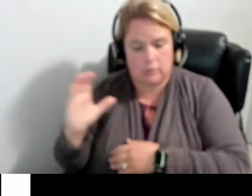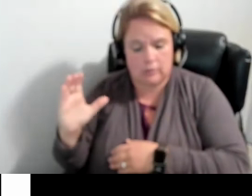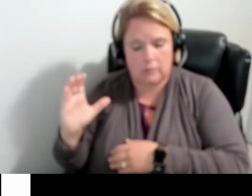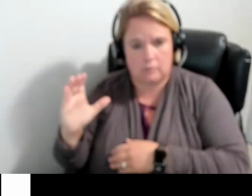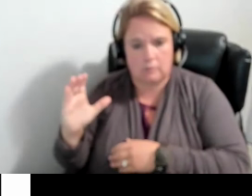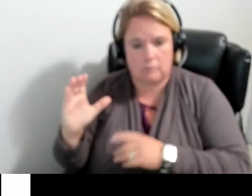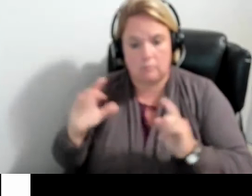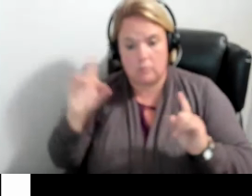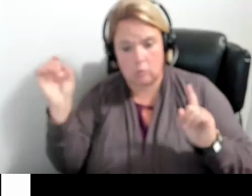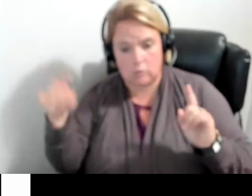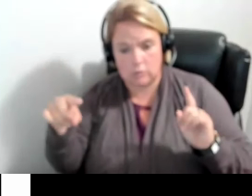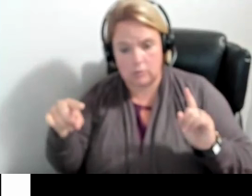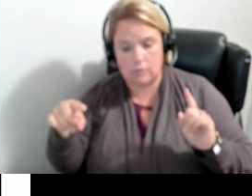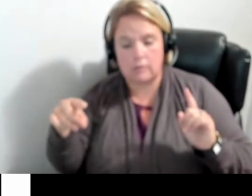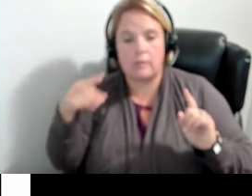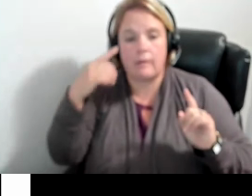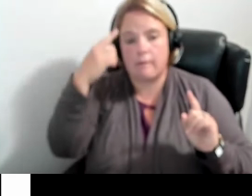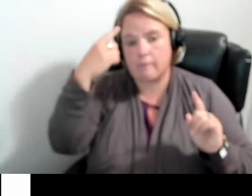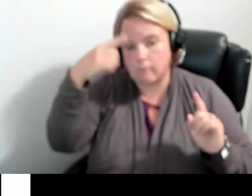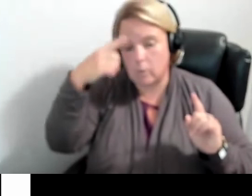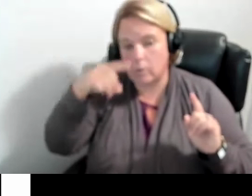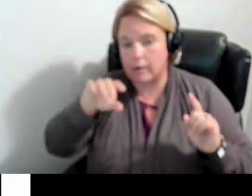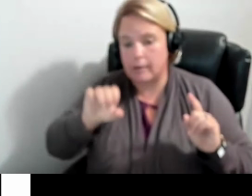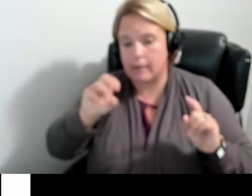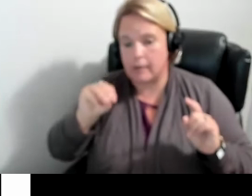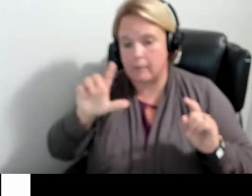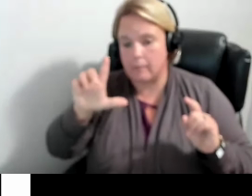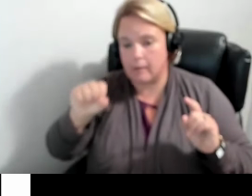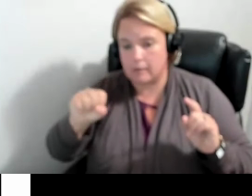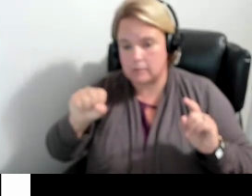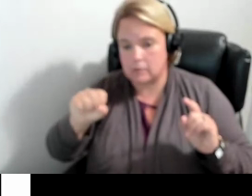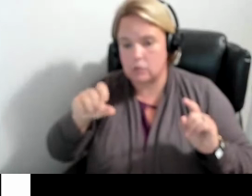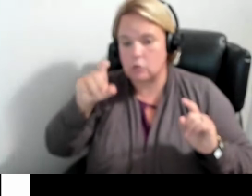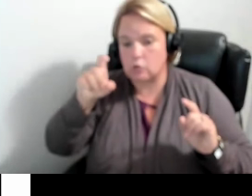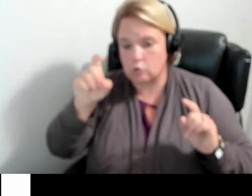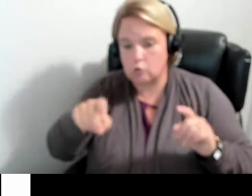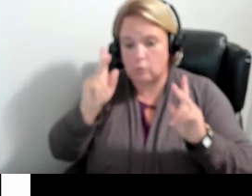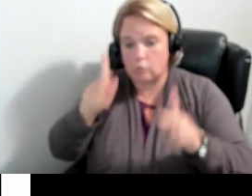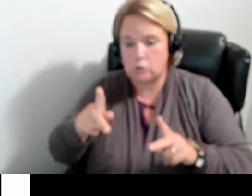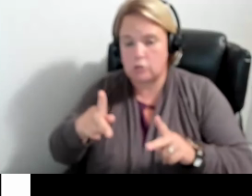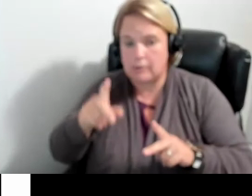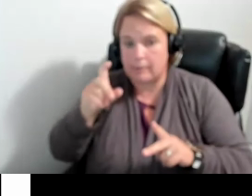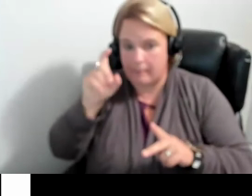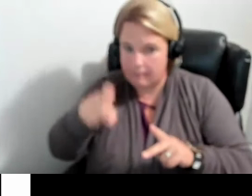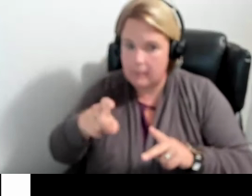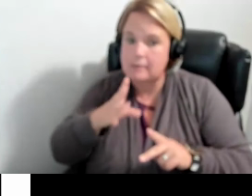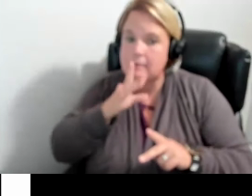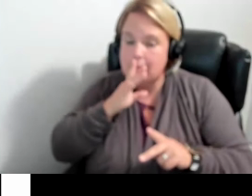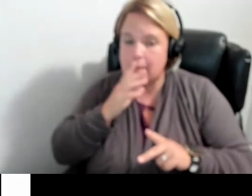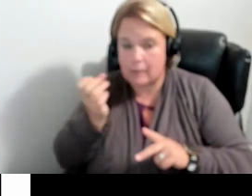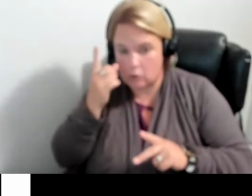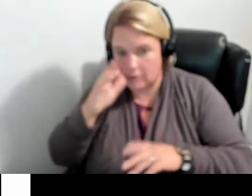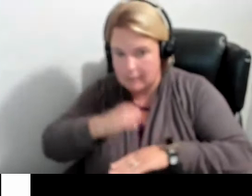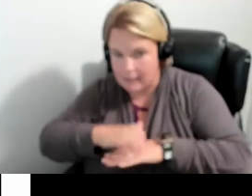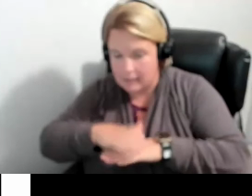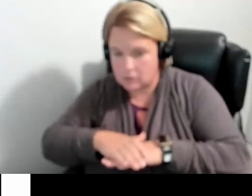Question. Yeah. For the EMLS courses, should a person be able to speak and understand some English? Yeah, I